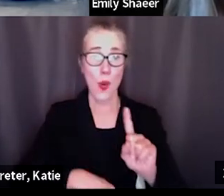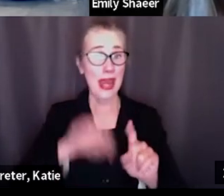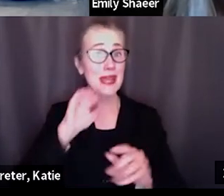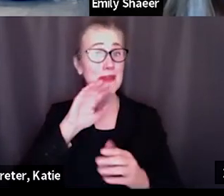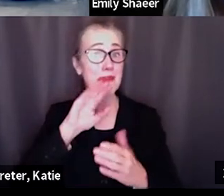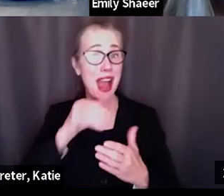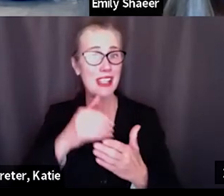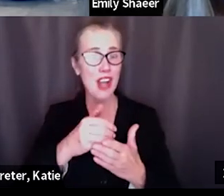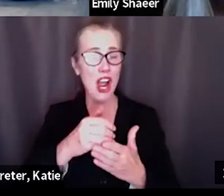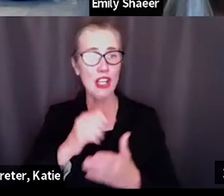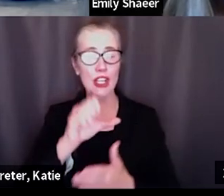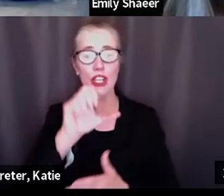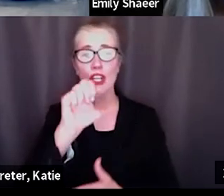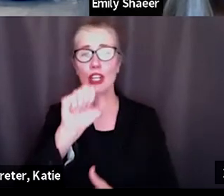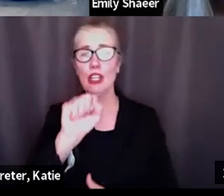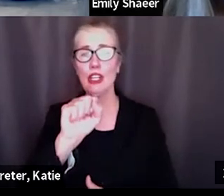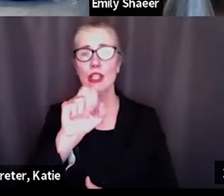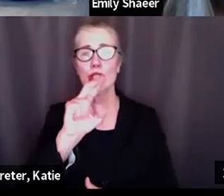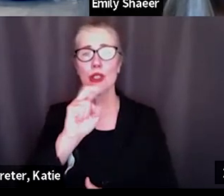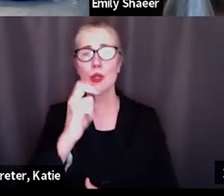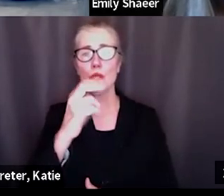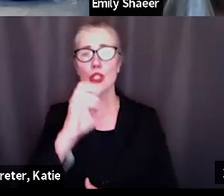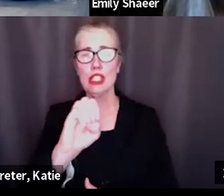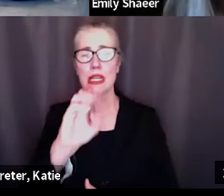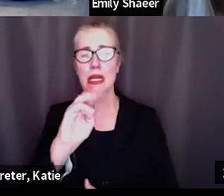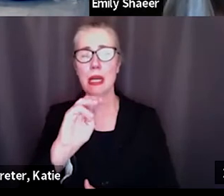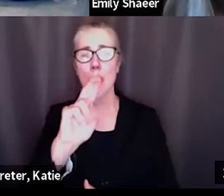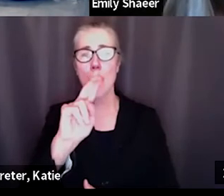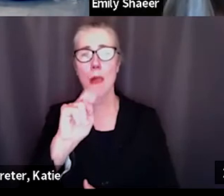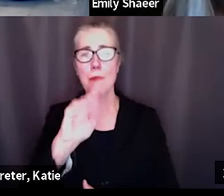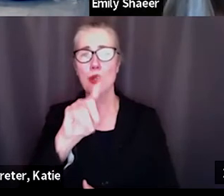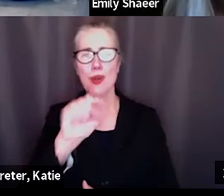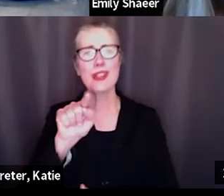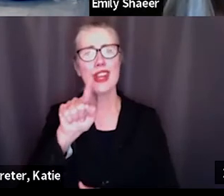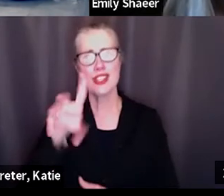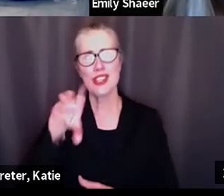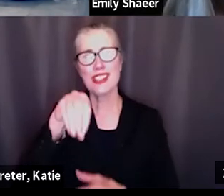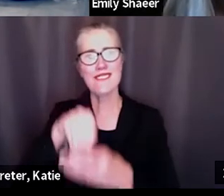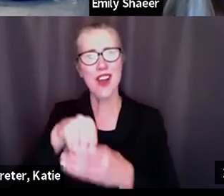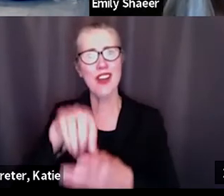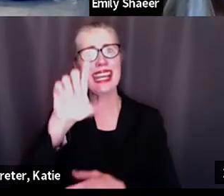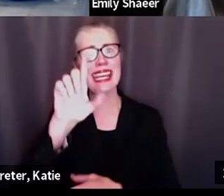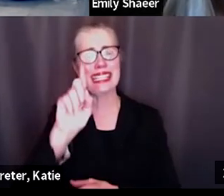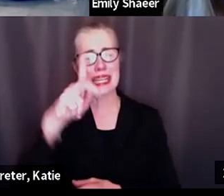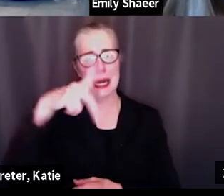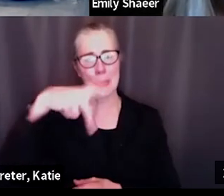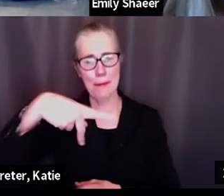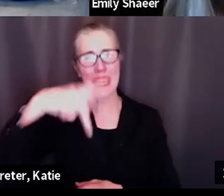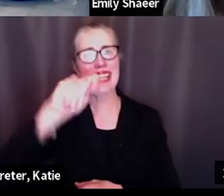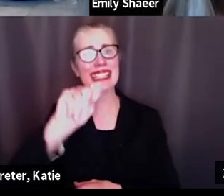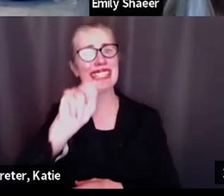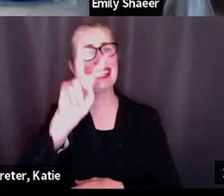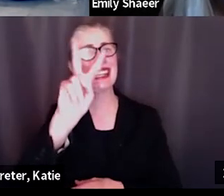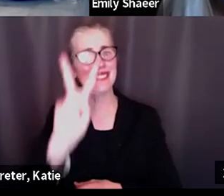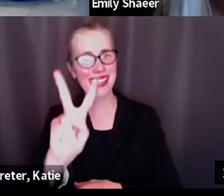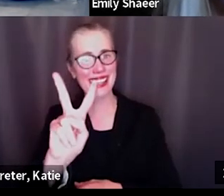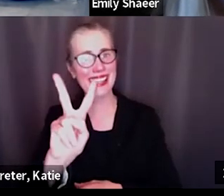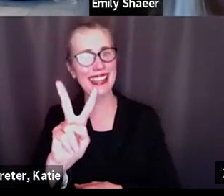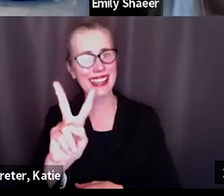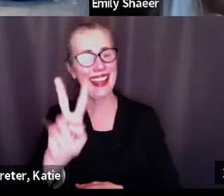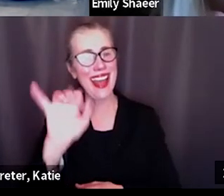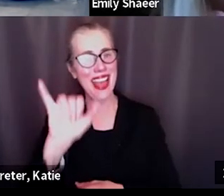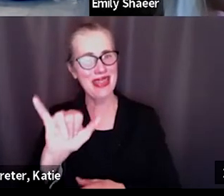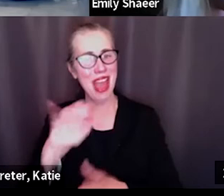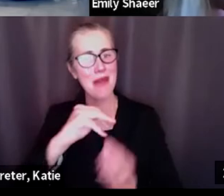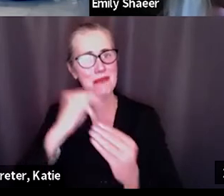she was part of the dptv and we always talk about that and i really appreciate your support of her mr debt and